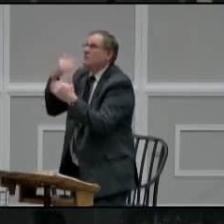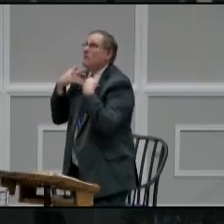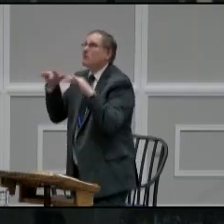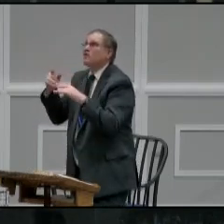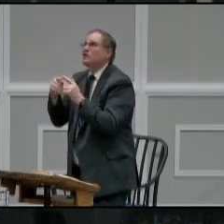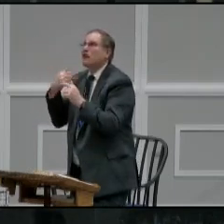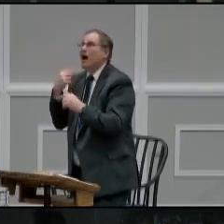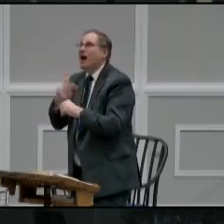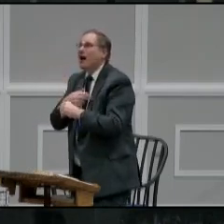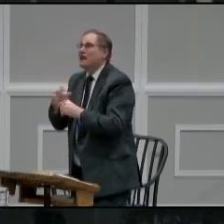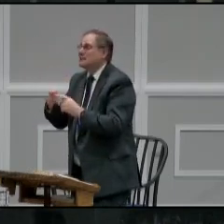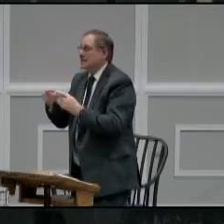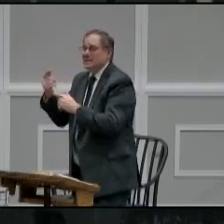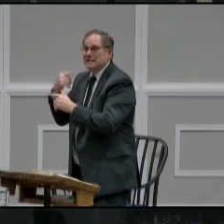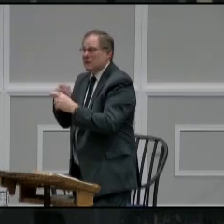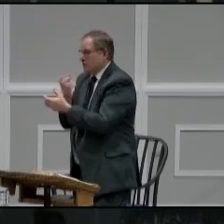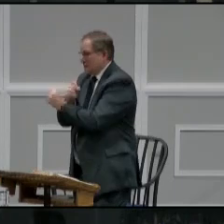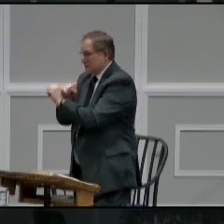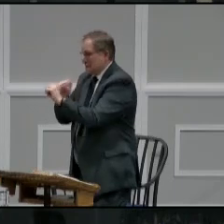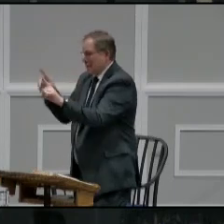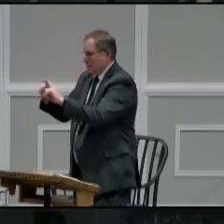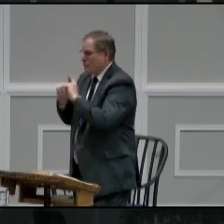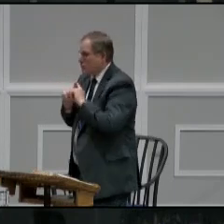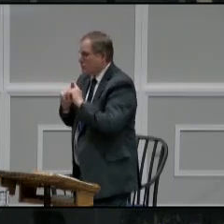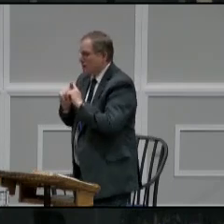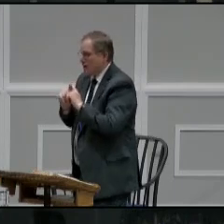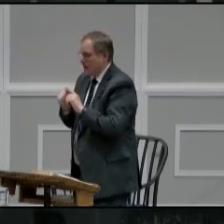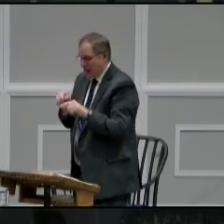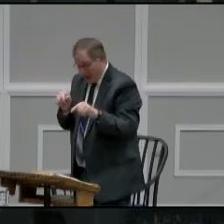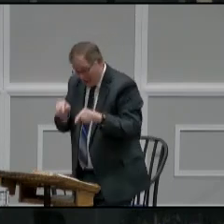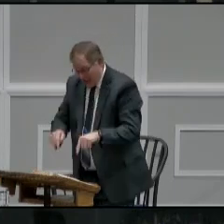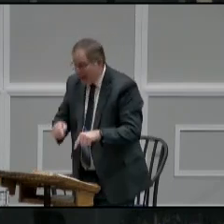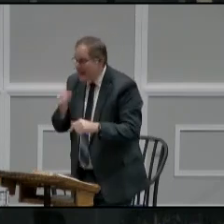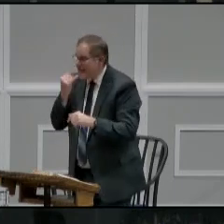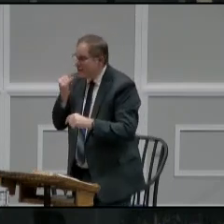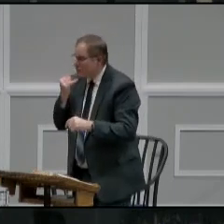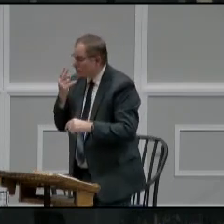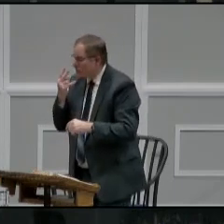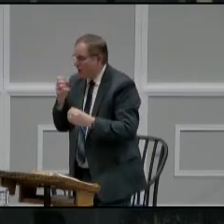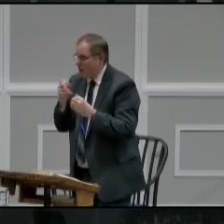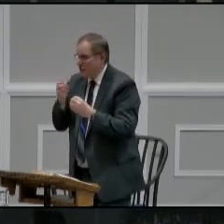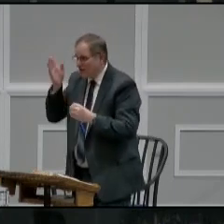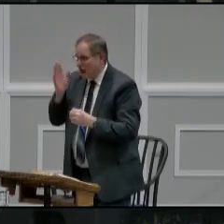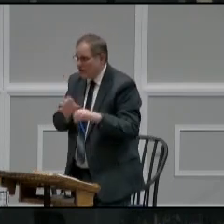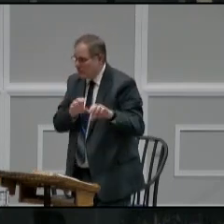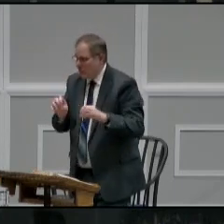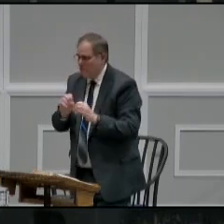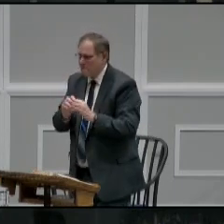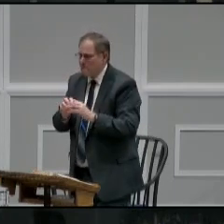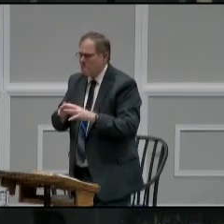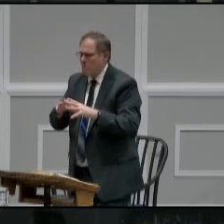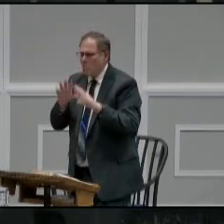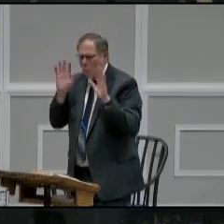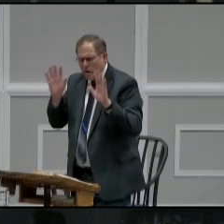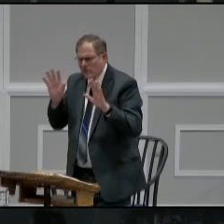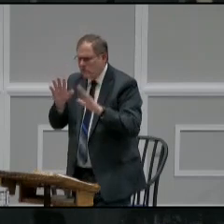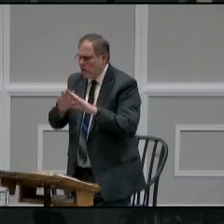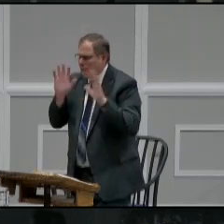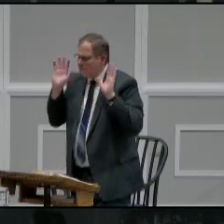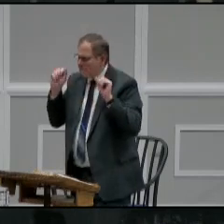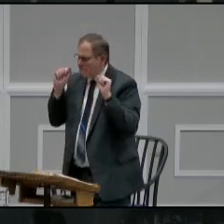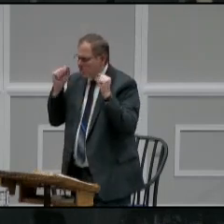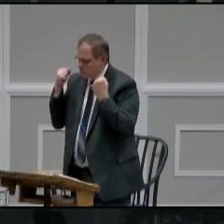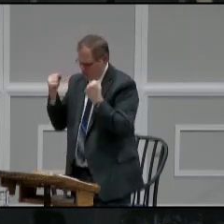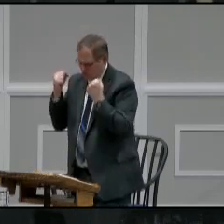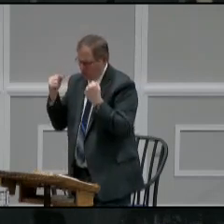and since then, all that he has done for us, Israel had seen God do amazing and mighty things. They sure had.